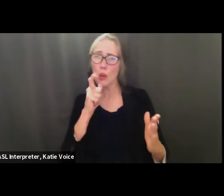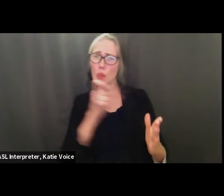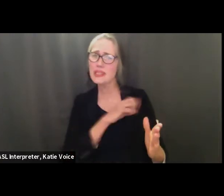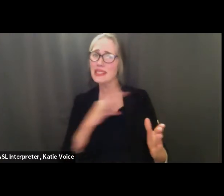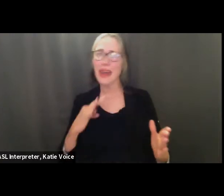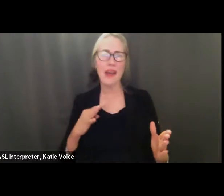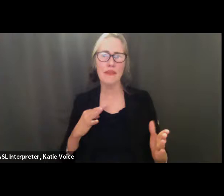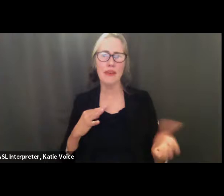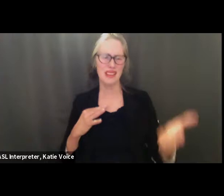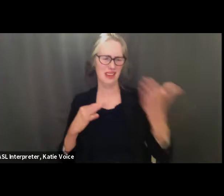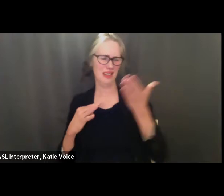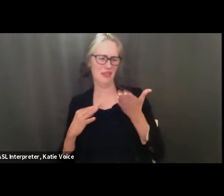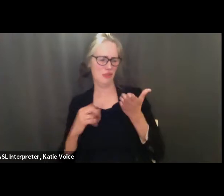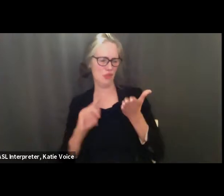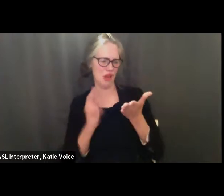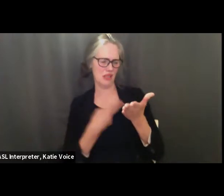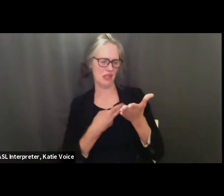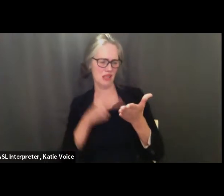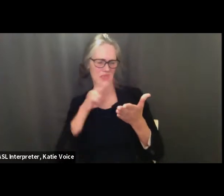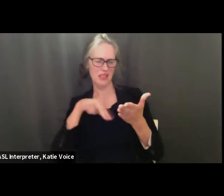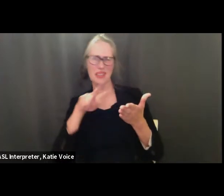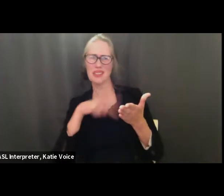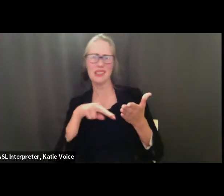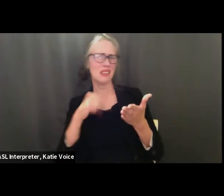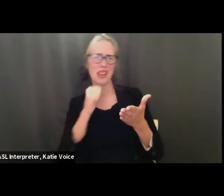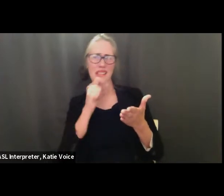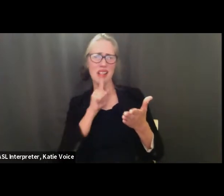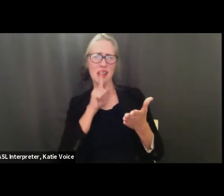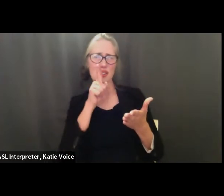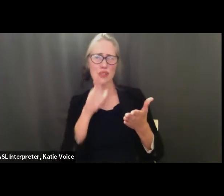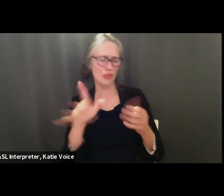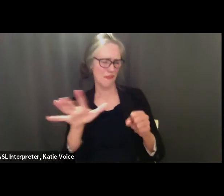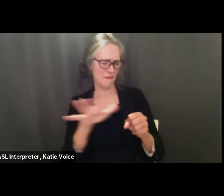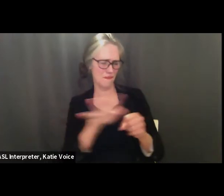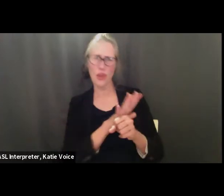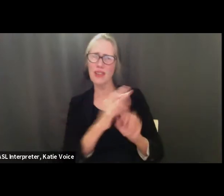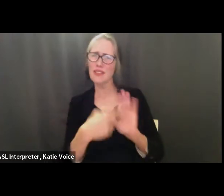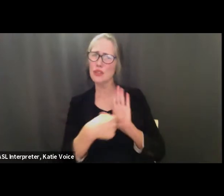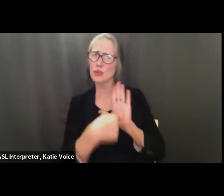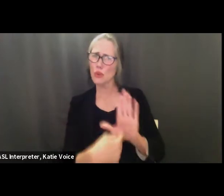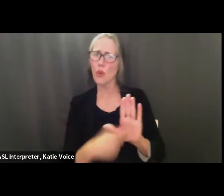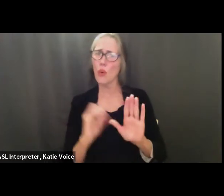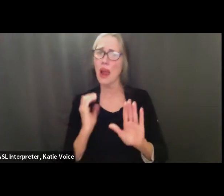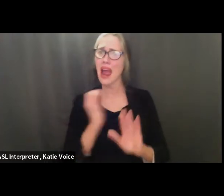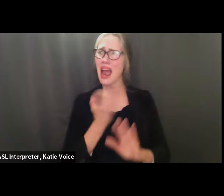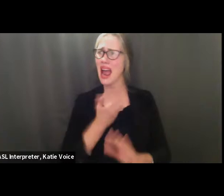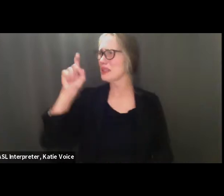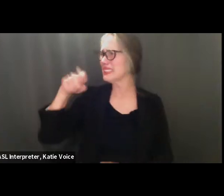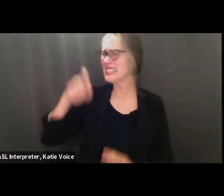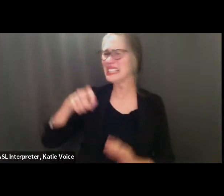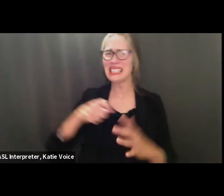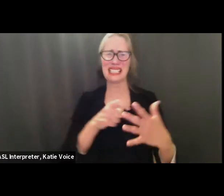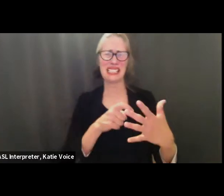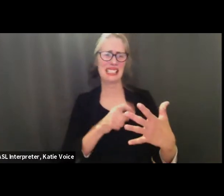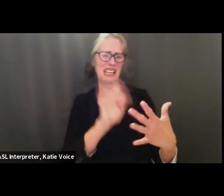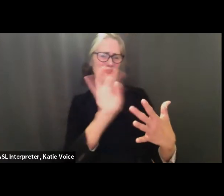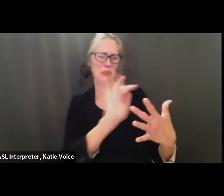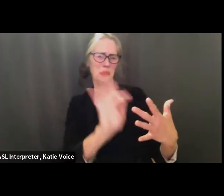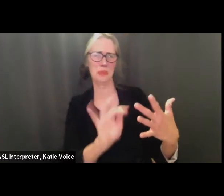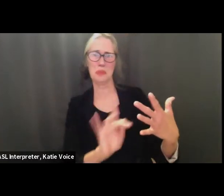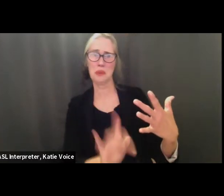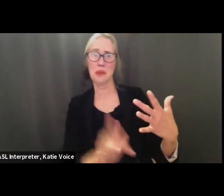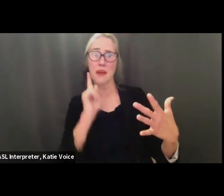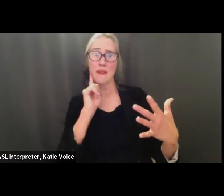not, in my mind, I'm not sure they're fully reflective of all the needs of these